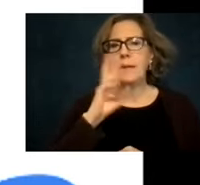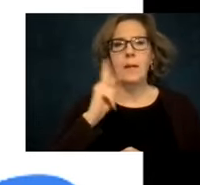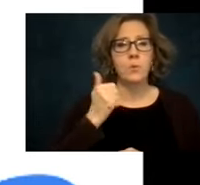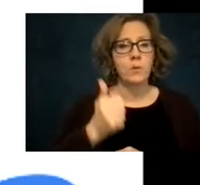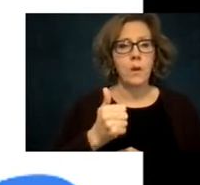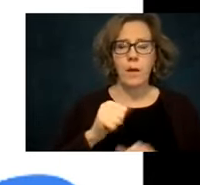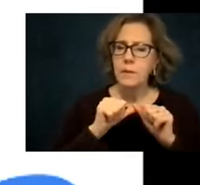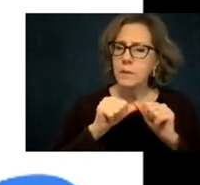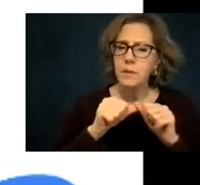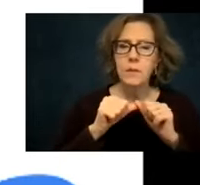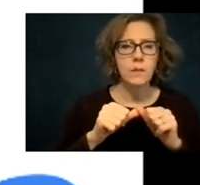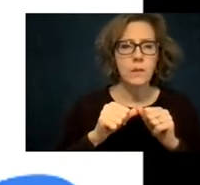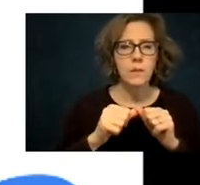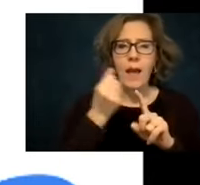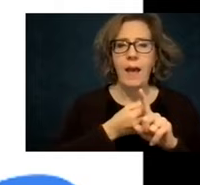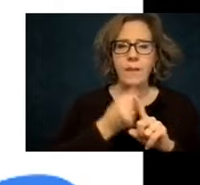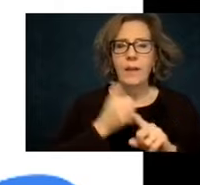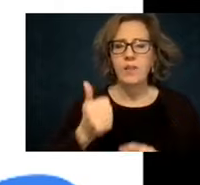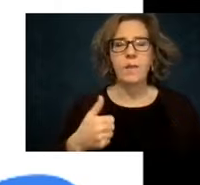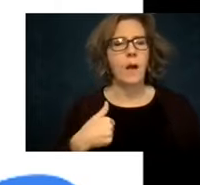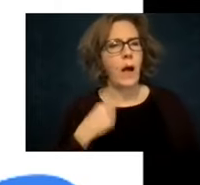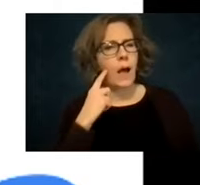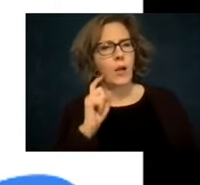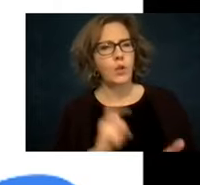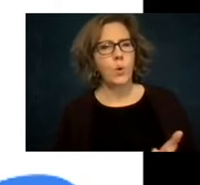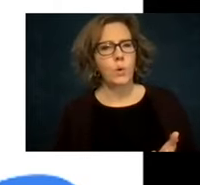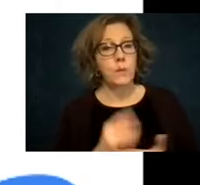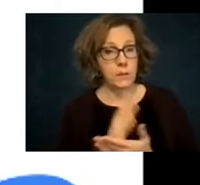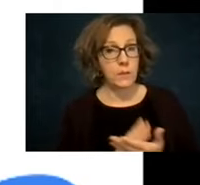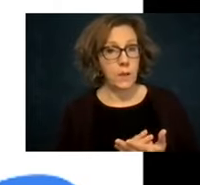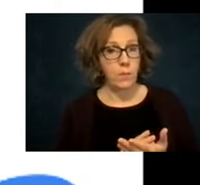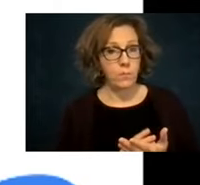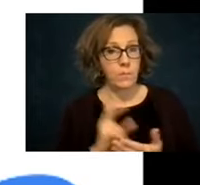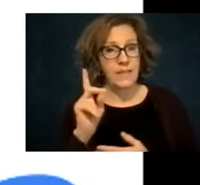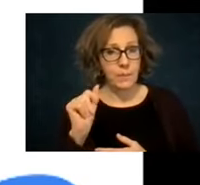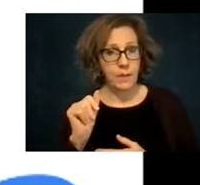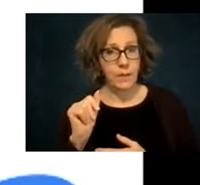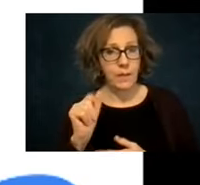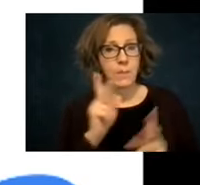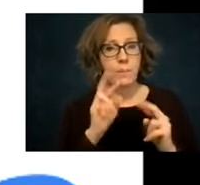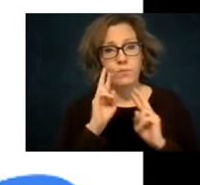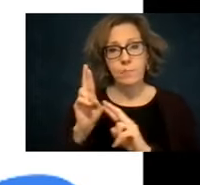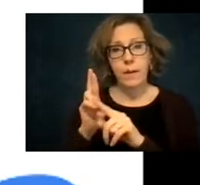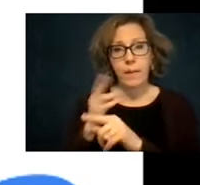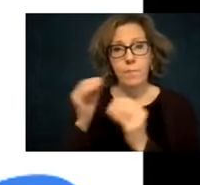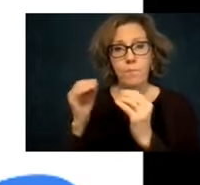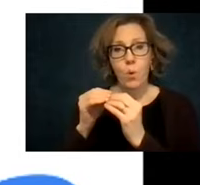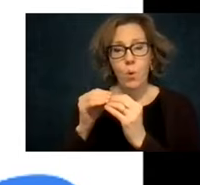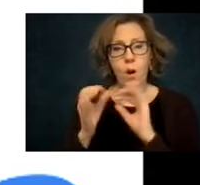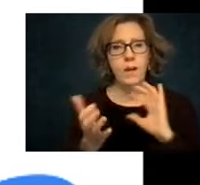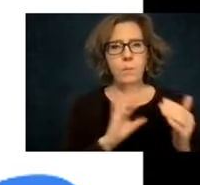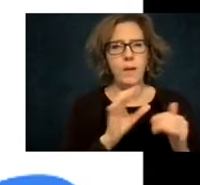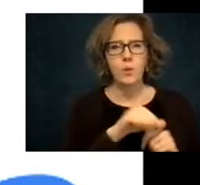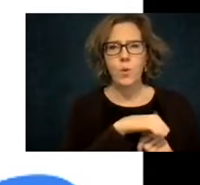for yourself. Well, I've noticed some disabilities are more respected than others. And why do people